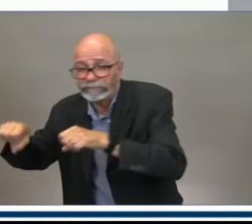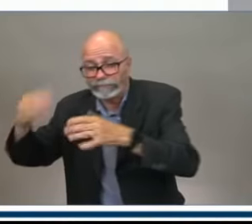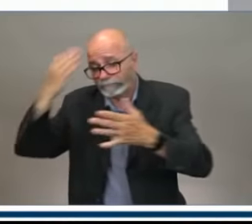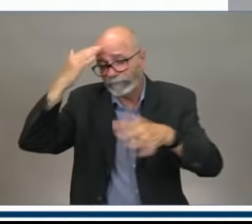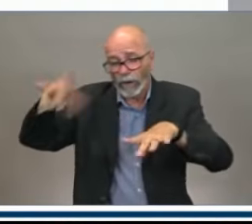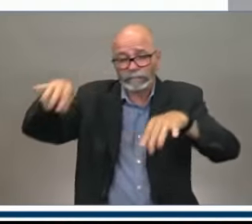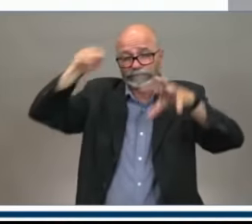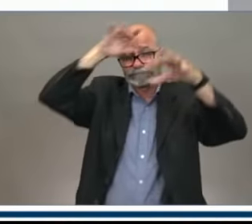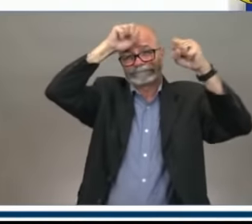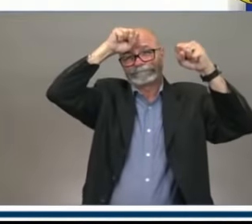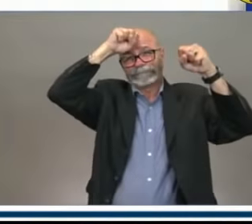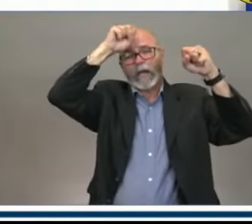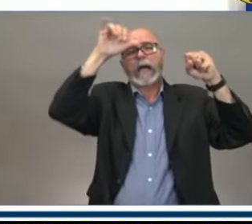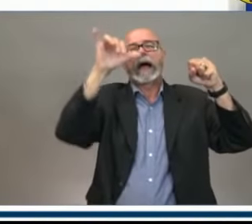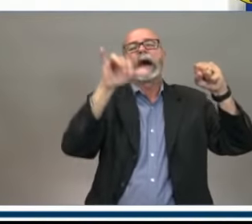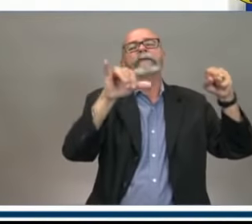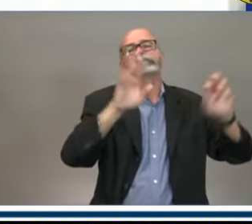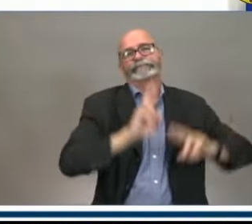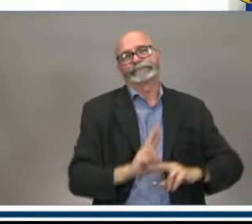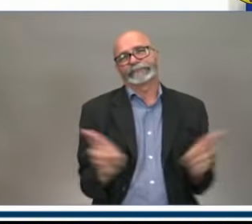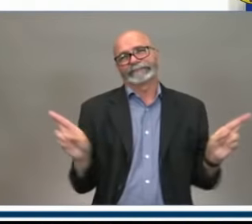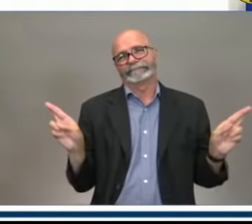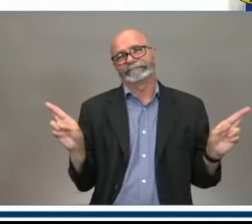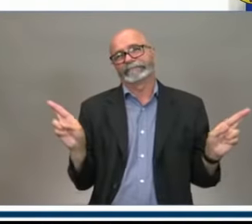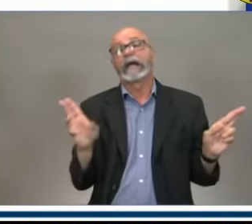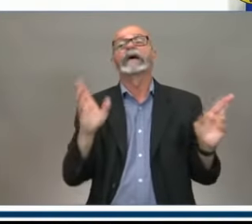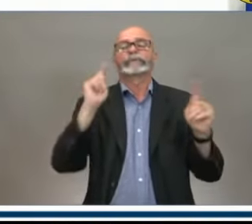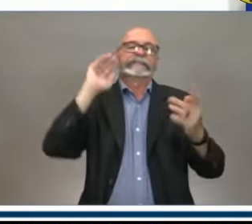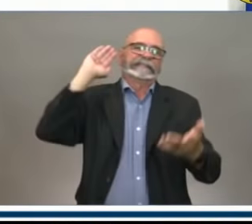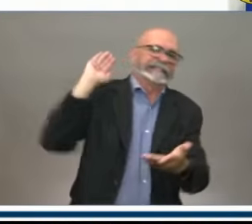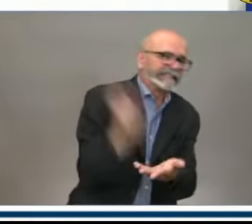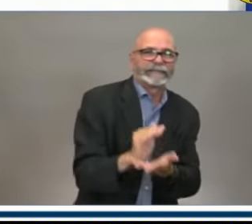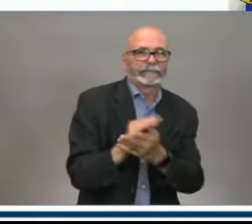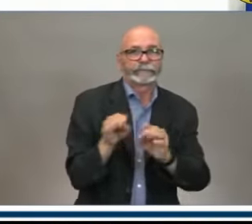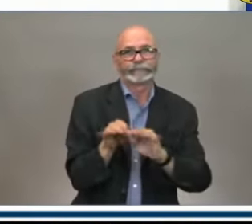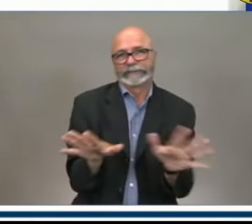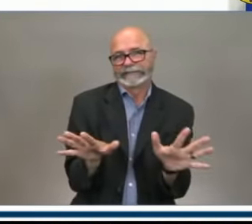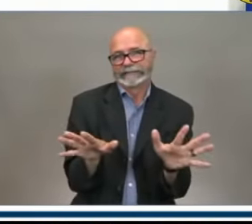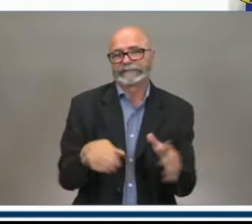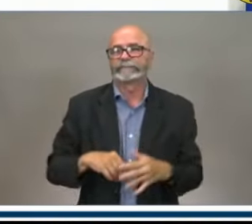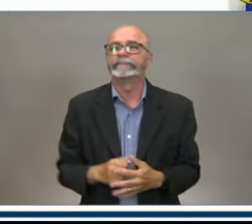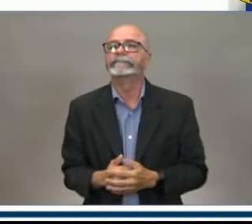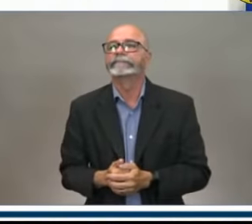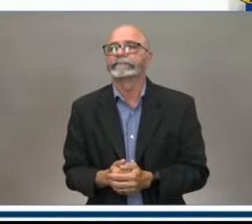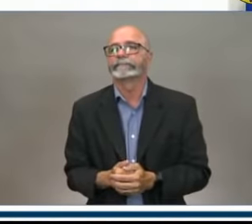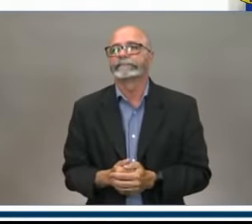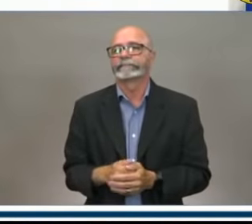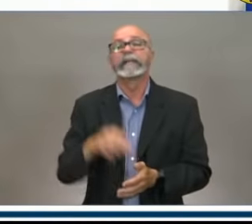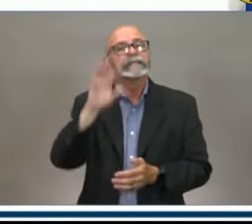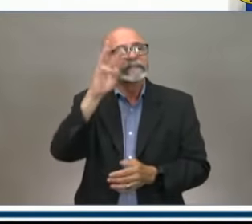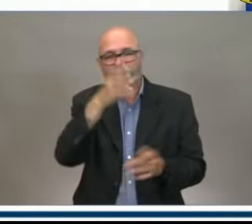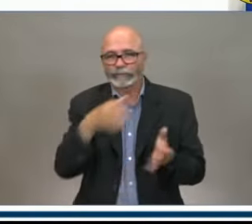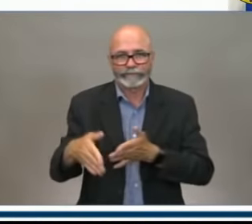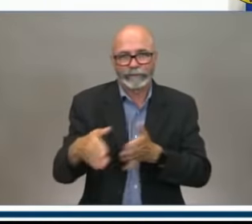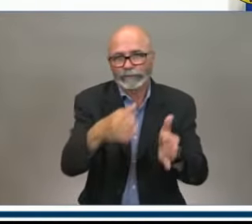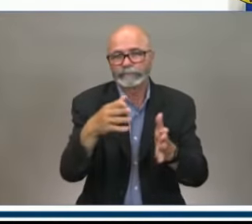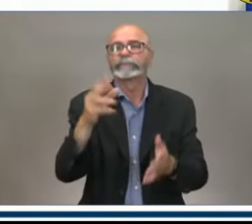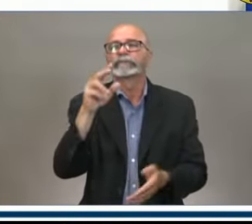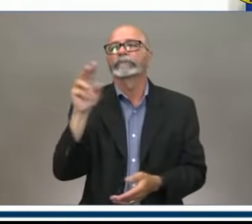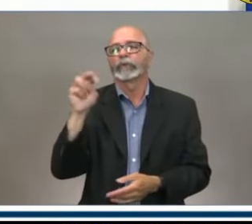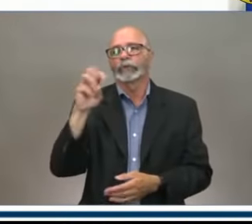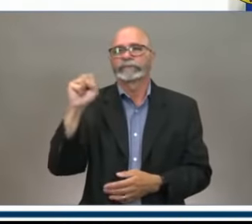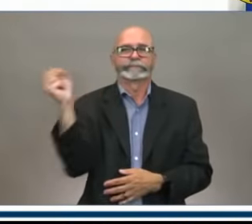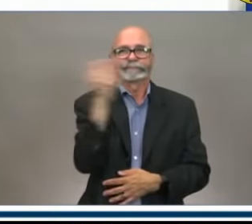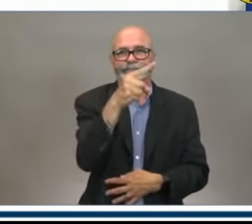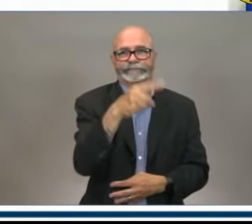spread. Next, we'll go to Bill Martin from Six Rivers News and Radio. Go ahead, Bill. Thank you. For Dr. Strang. Dr.